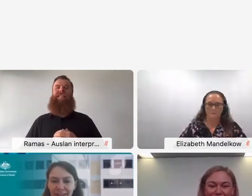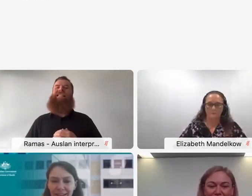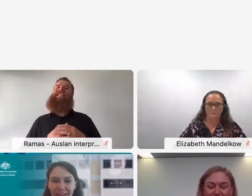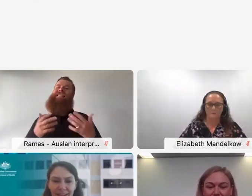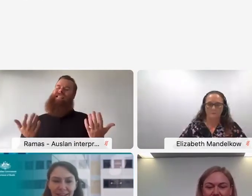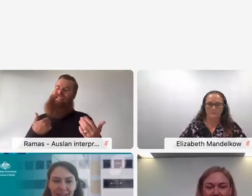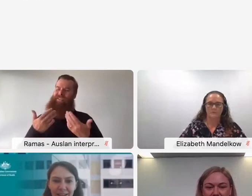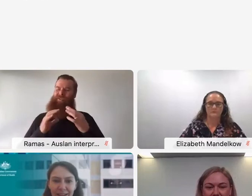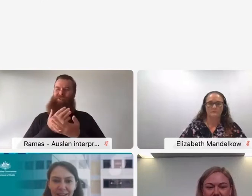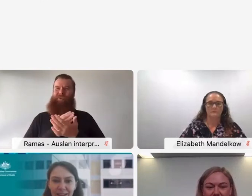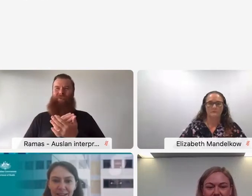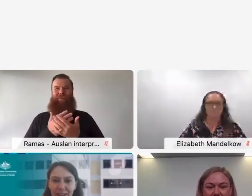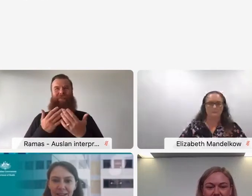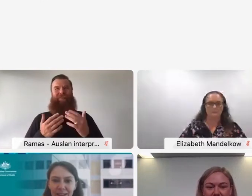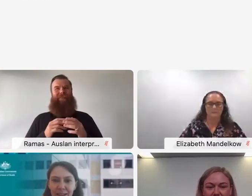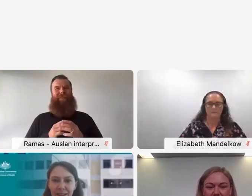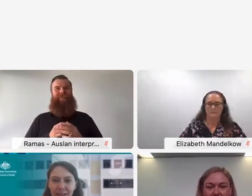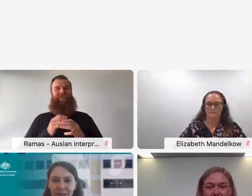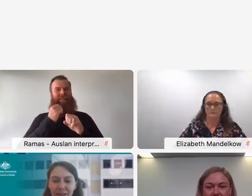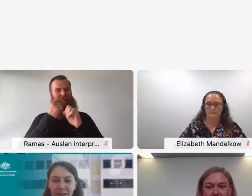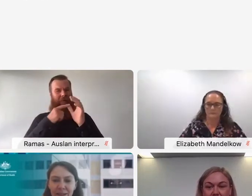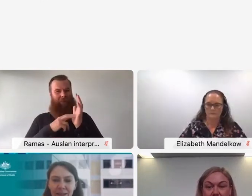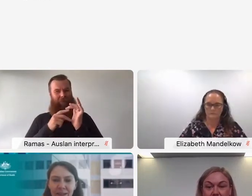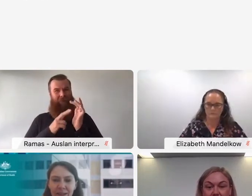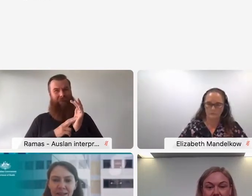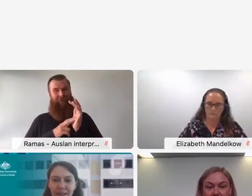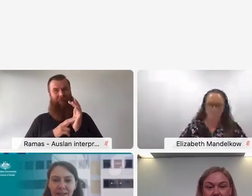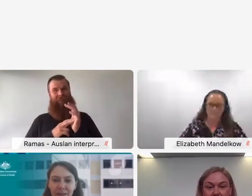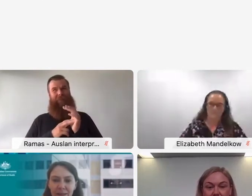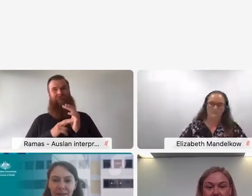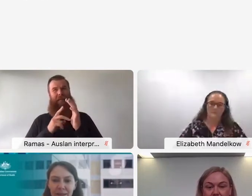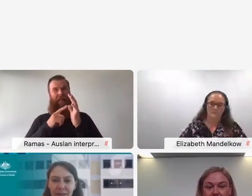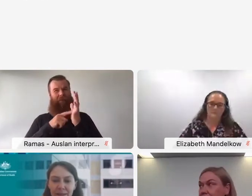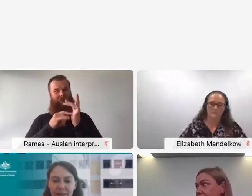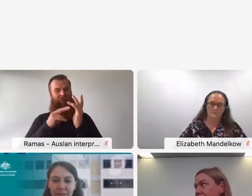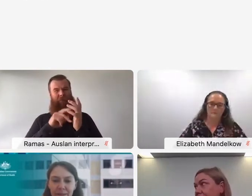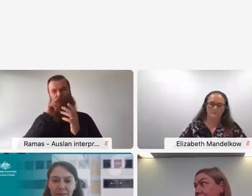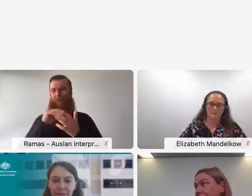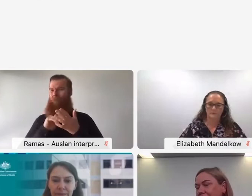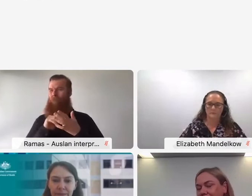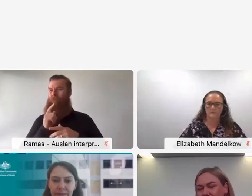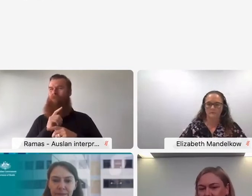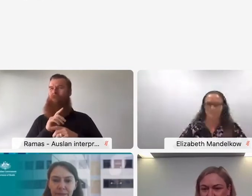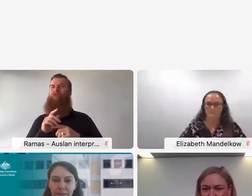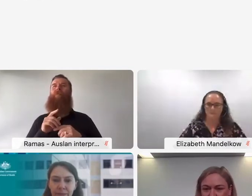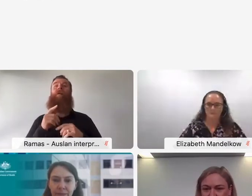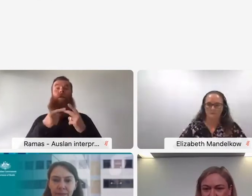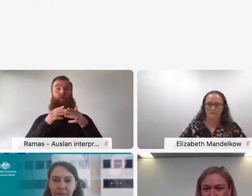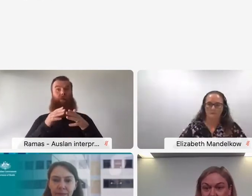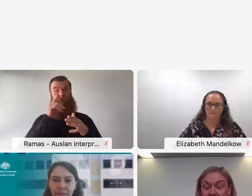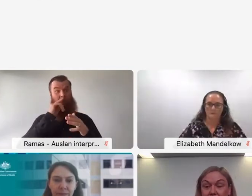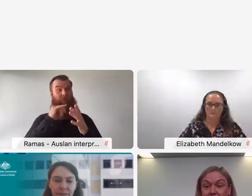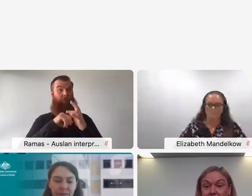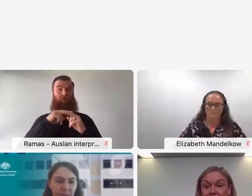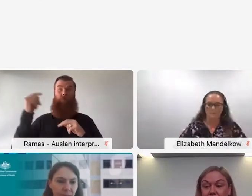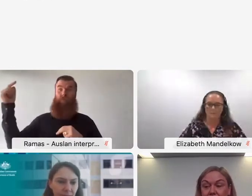might be on the line, or Alison can work with me. So there's different ways that the workers can come to Australia. They can come on a seasonal work